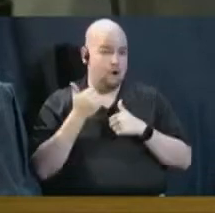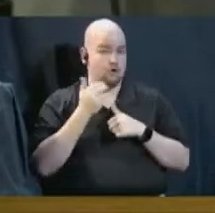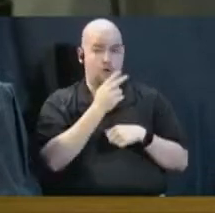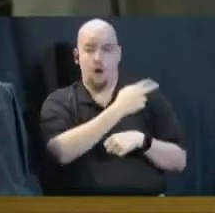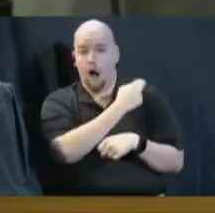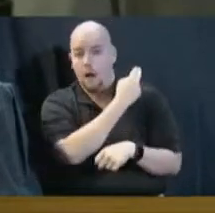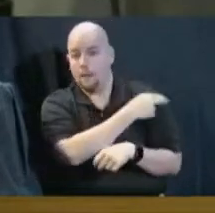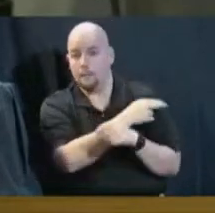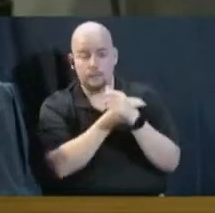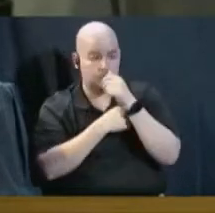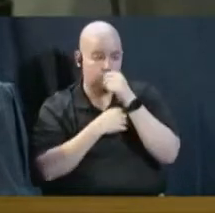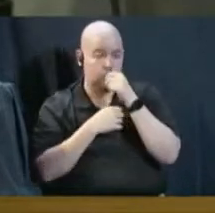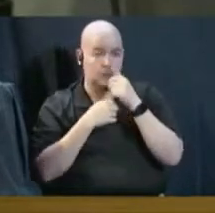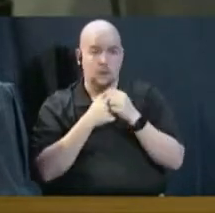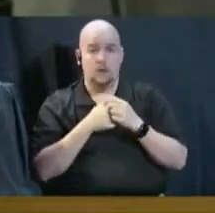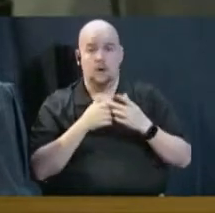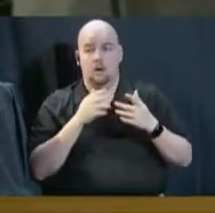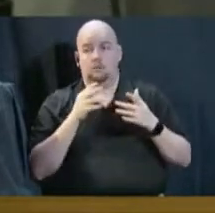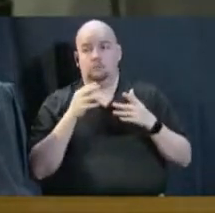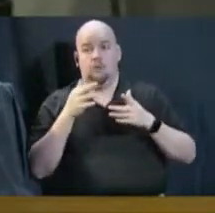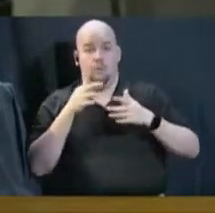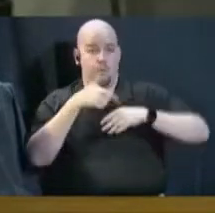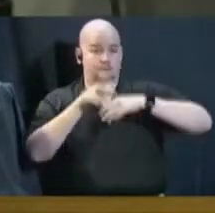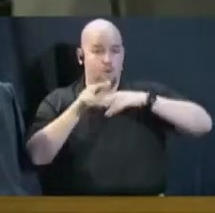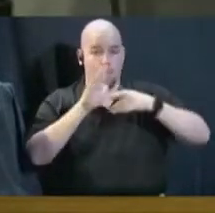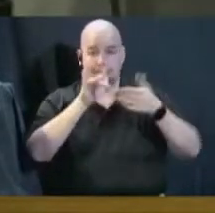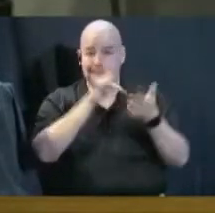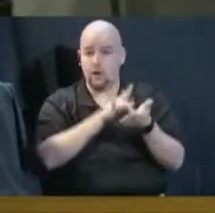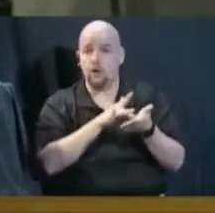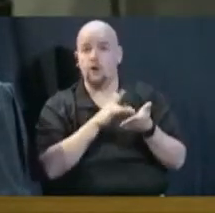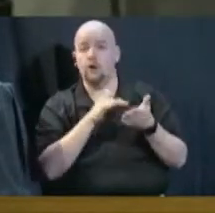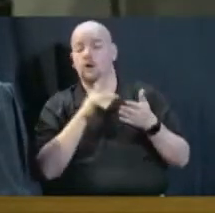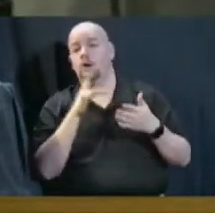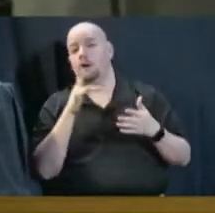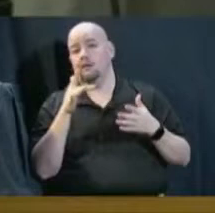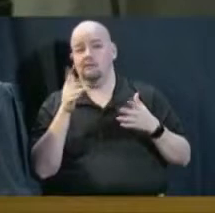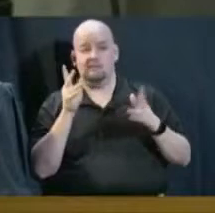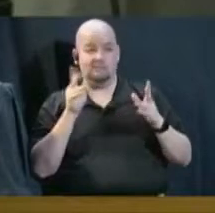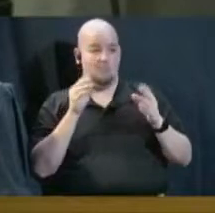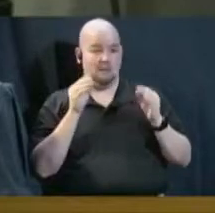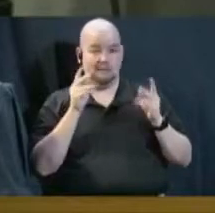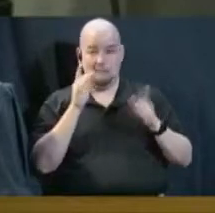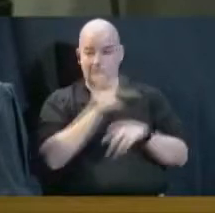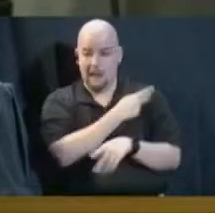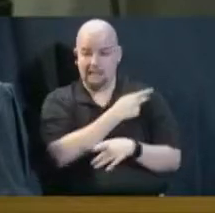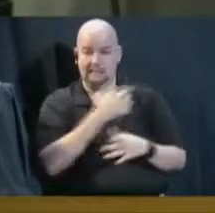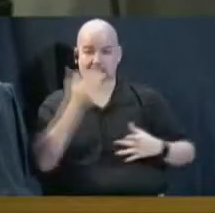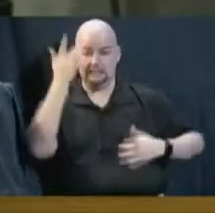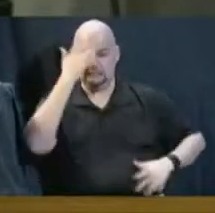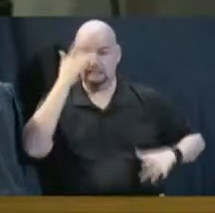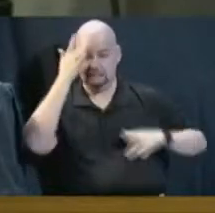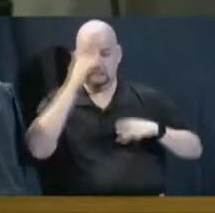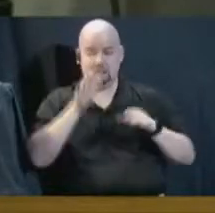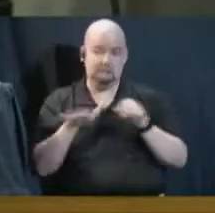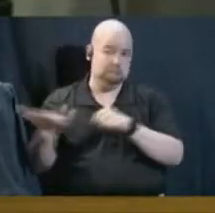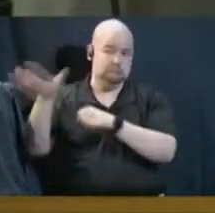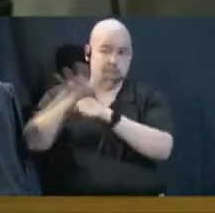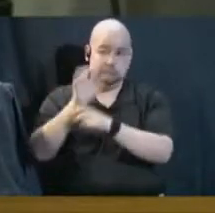as referral centers for the sicker patients throughout East